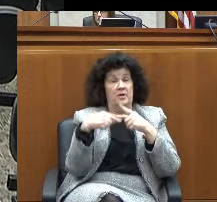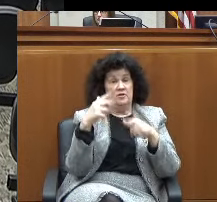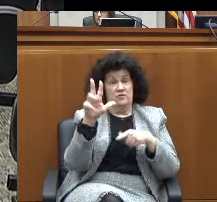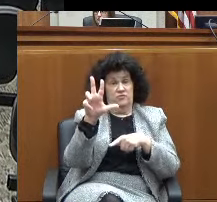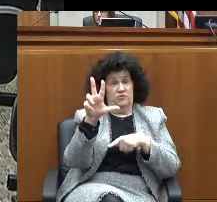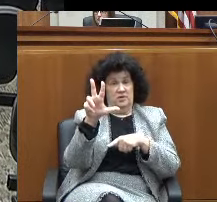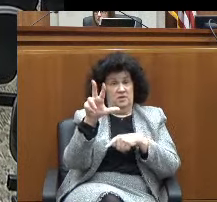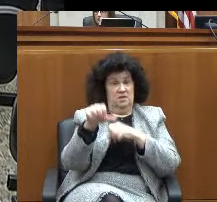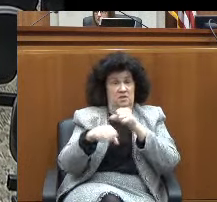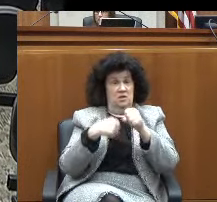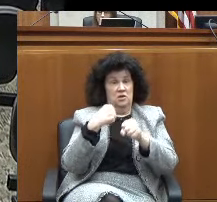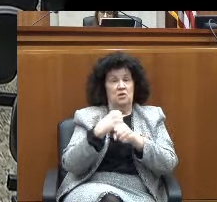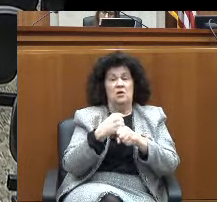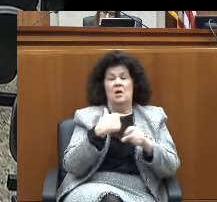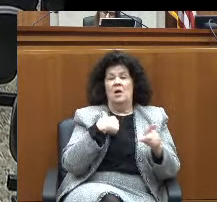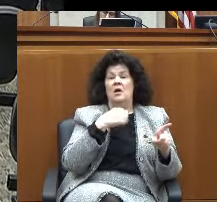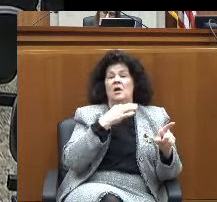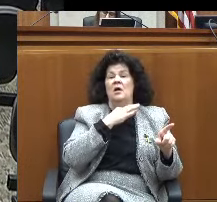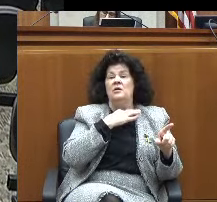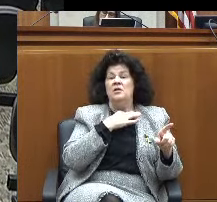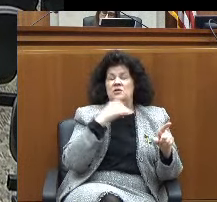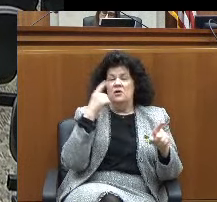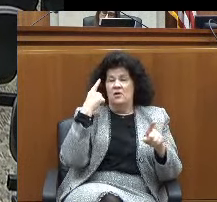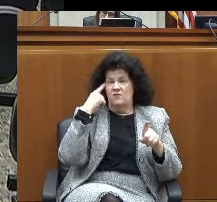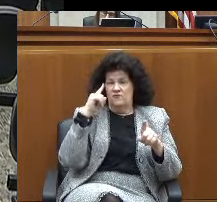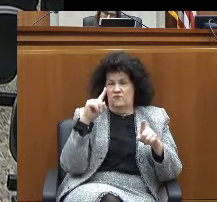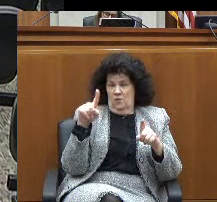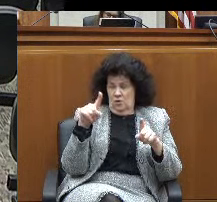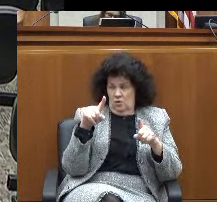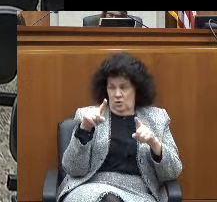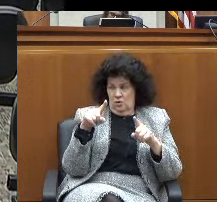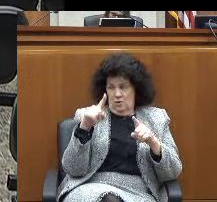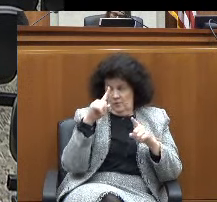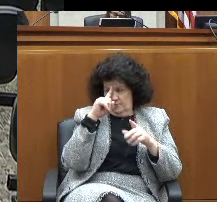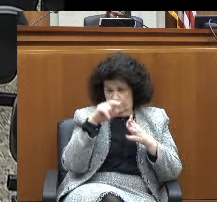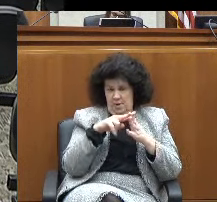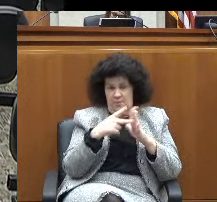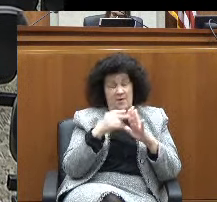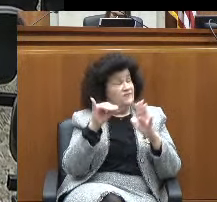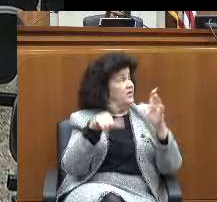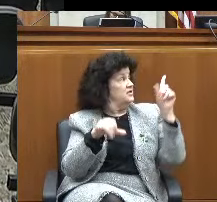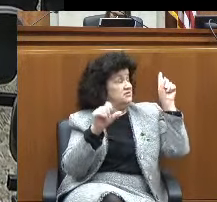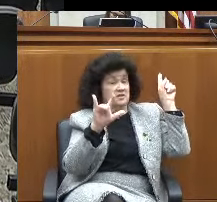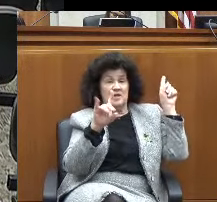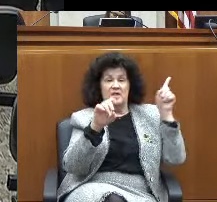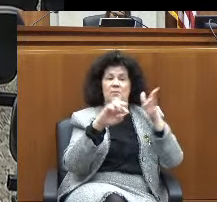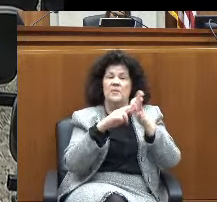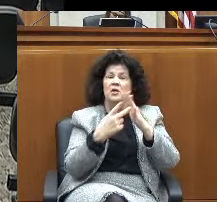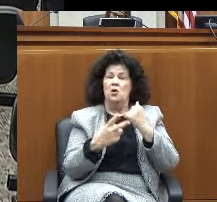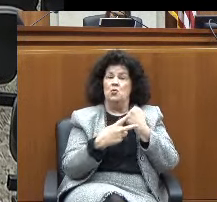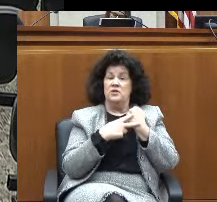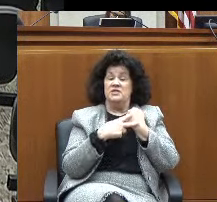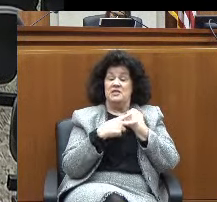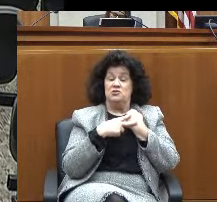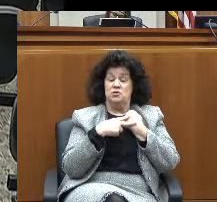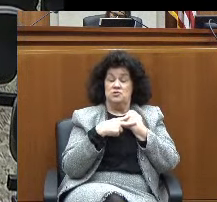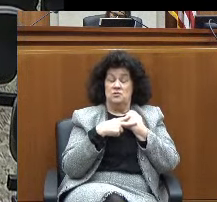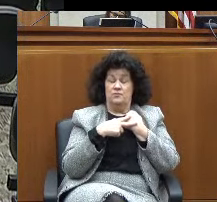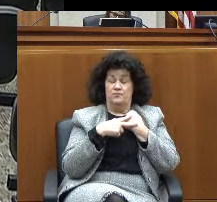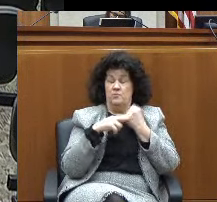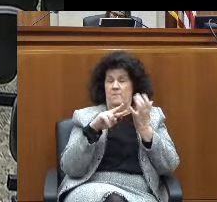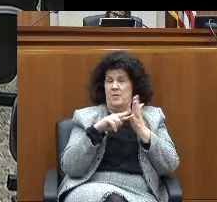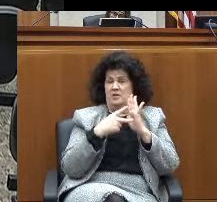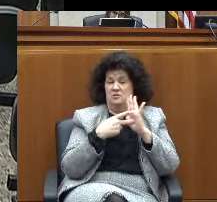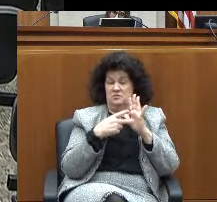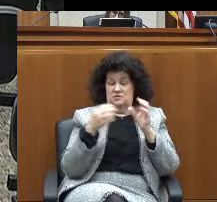out. And I'm just curious, for purposes of this slide, does retention mean the teacher is at the school that